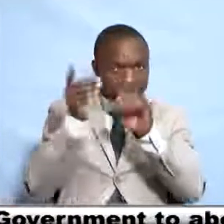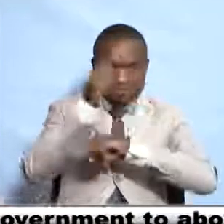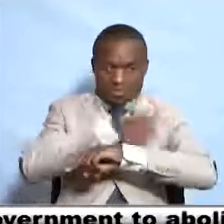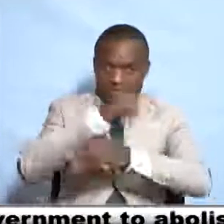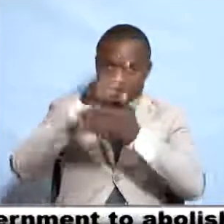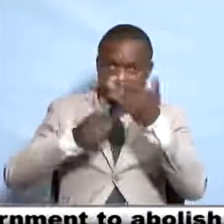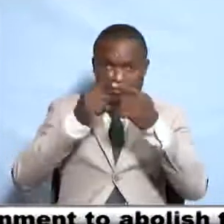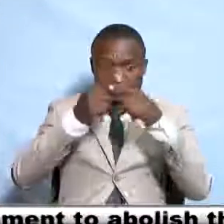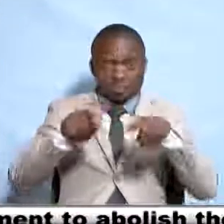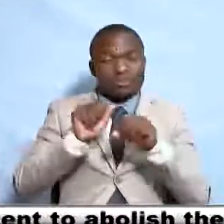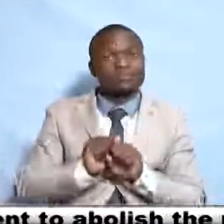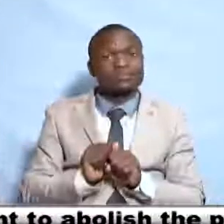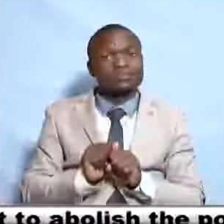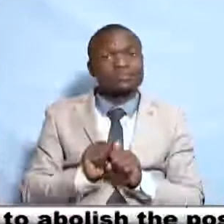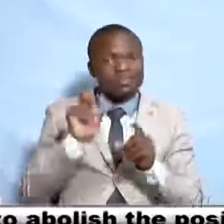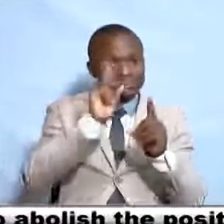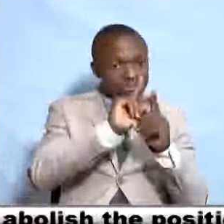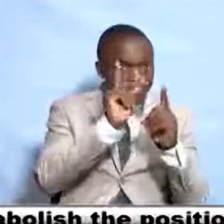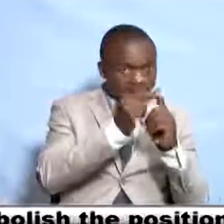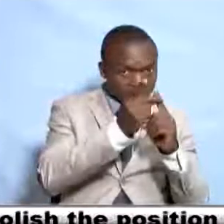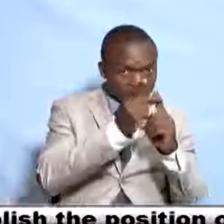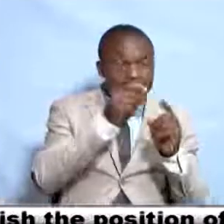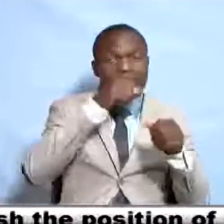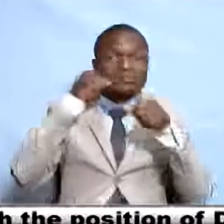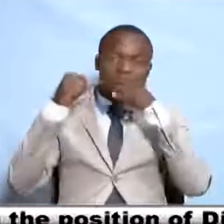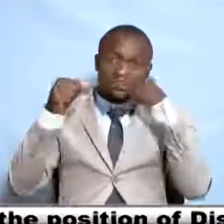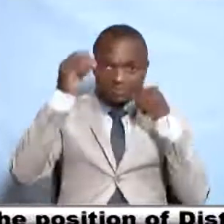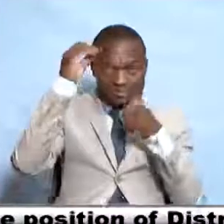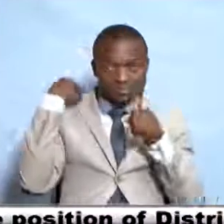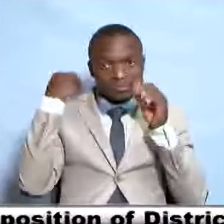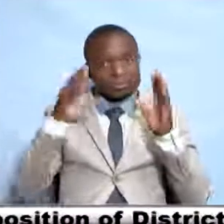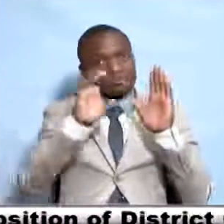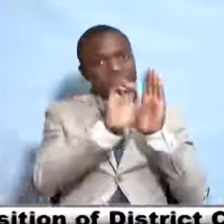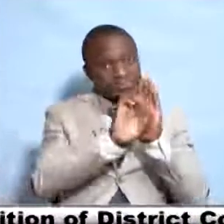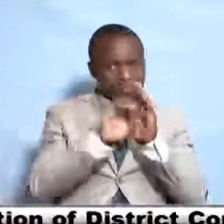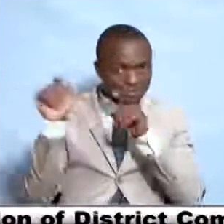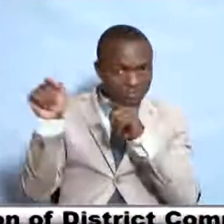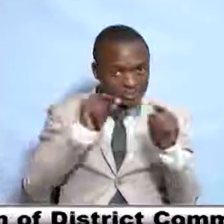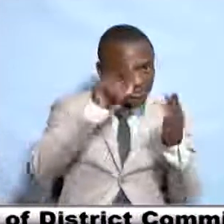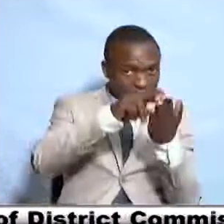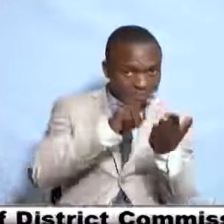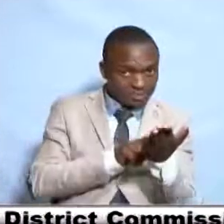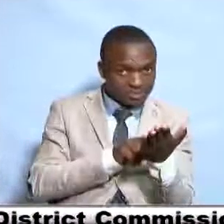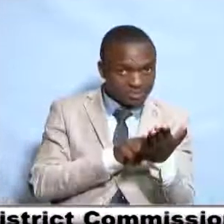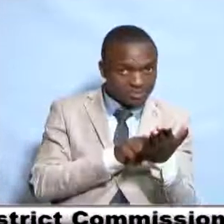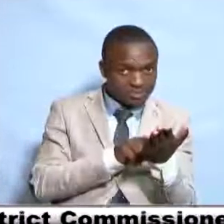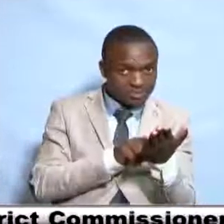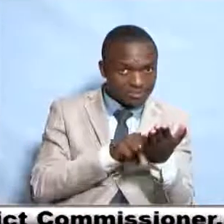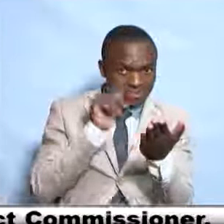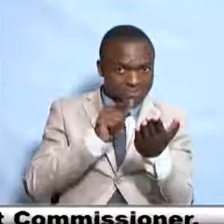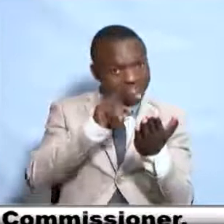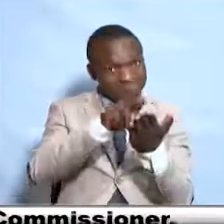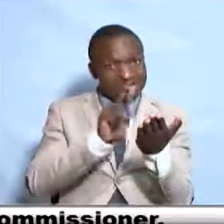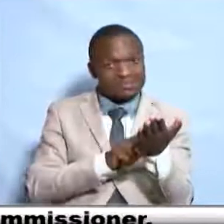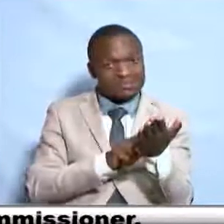will happen is that the district agriculture officer, as an example, will come with a report, and in that report,